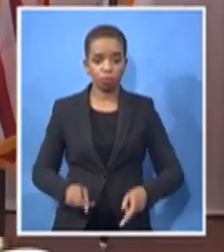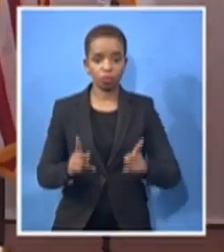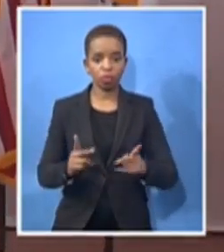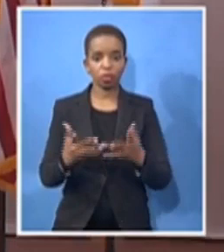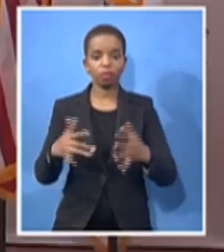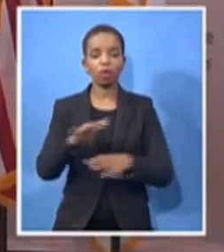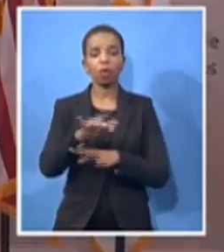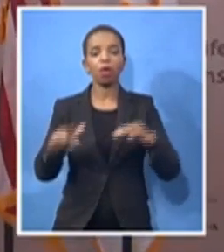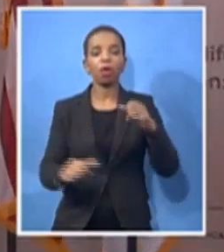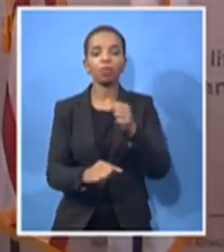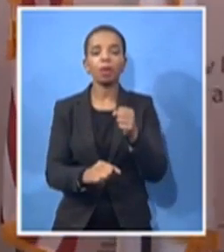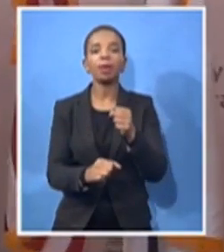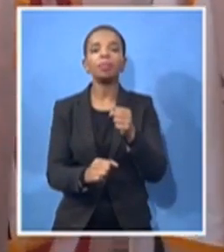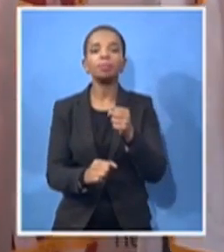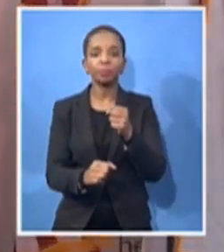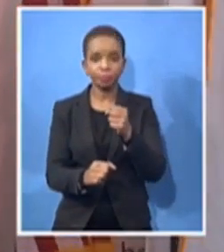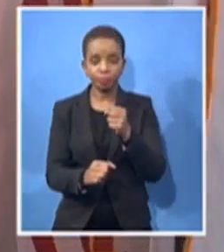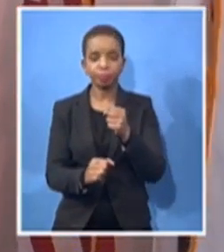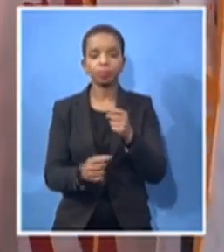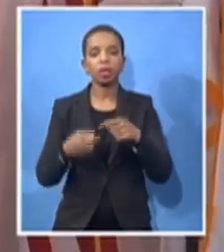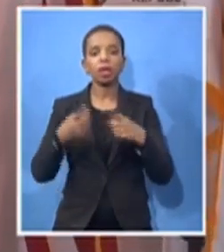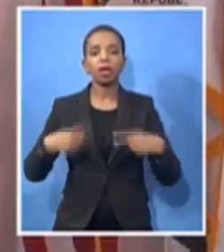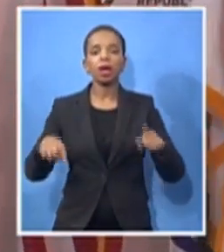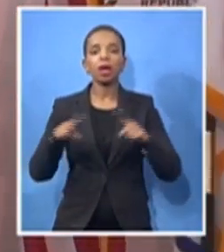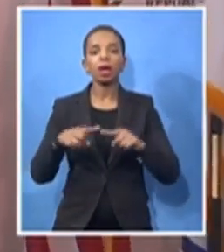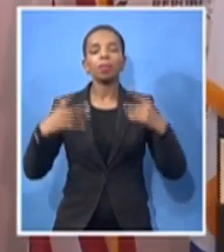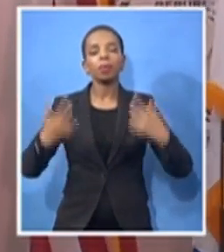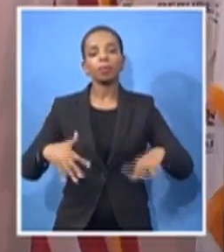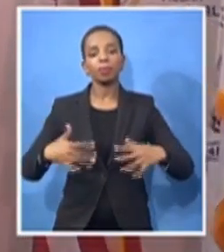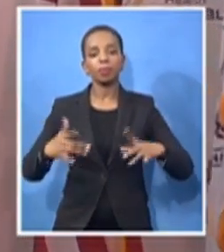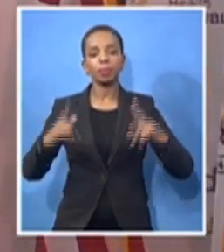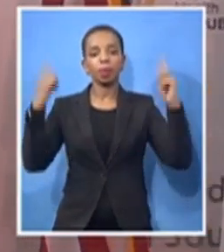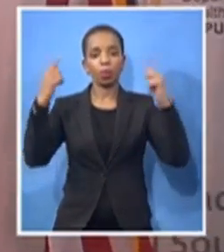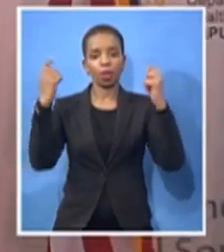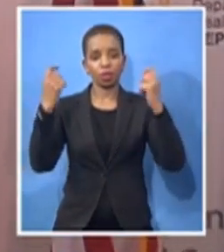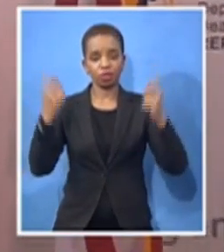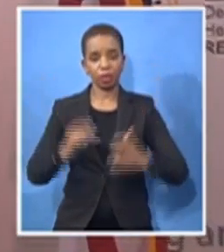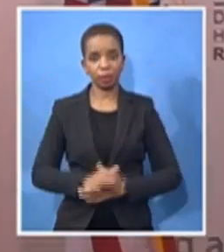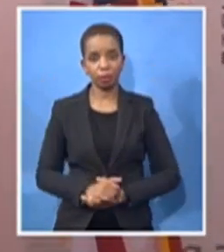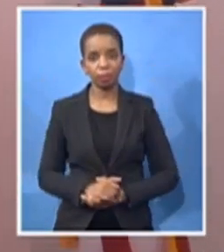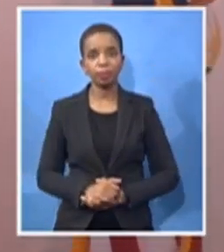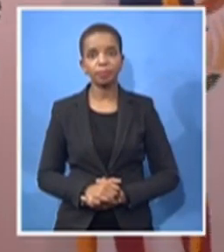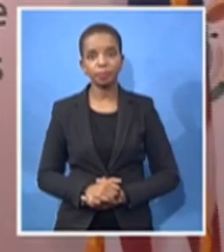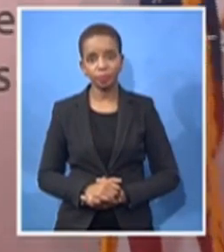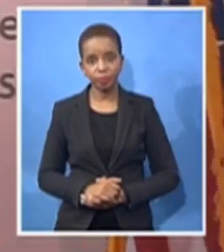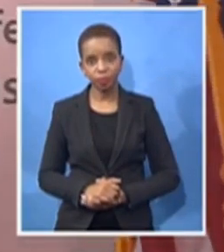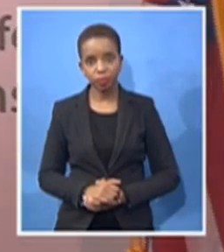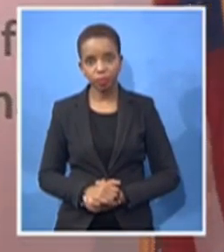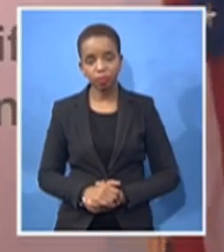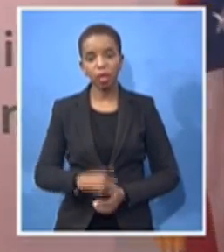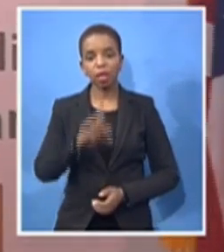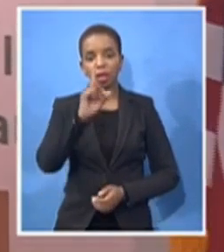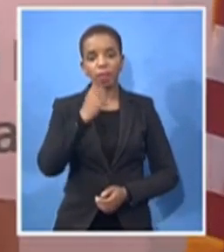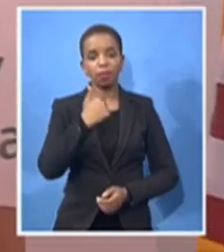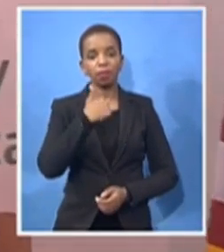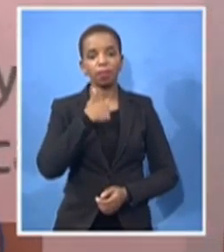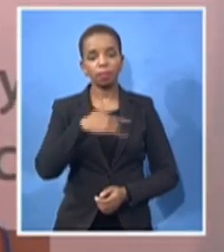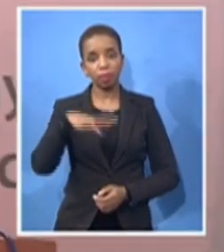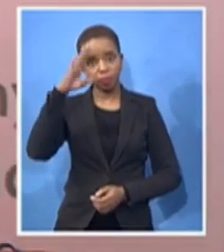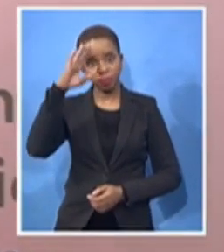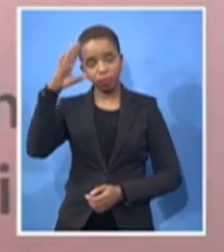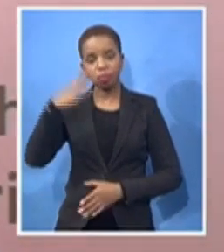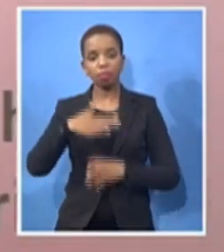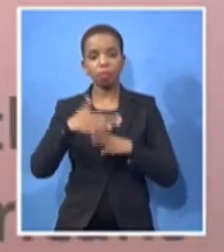auspicious occasion. Let me pass my greetings to a colleague, Minister of Health,